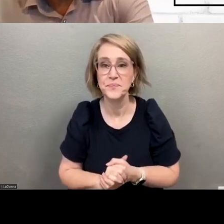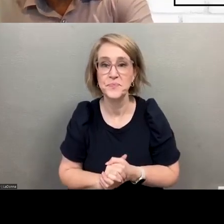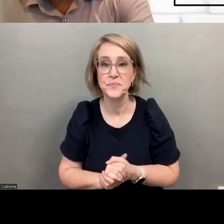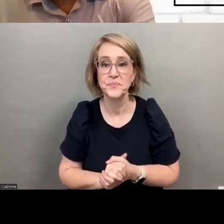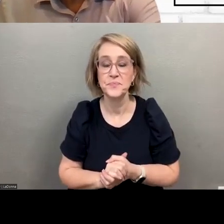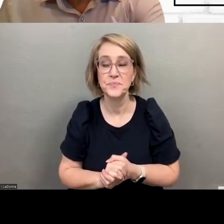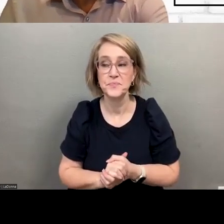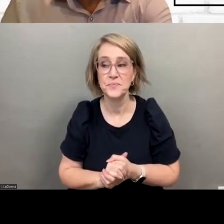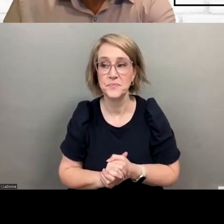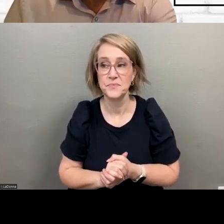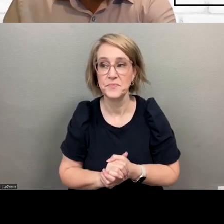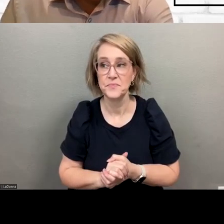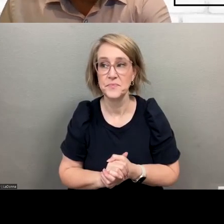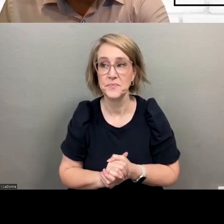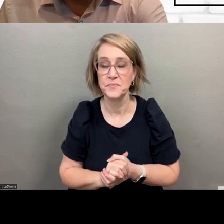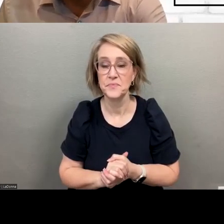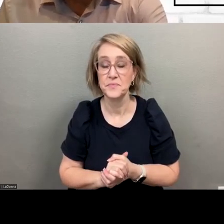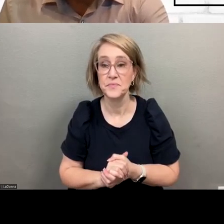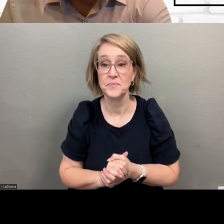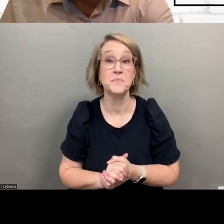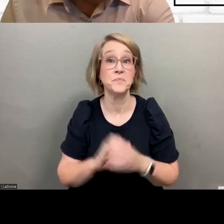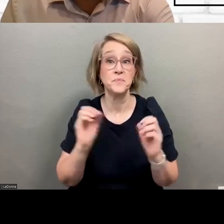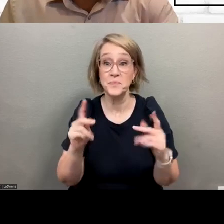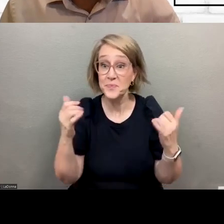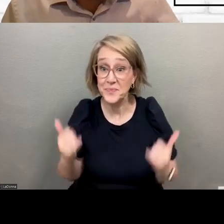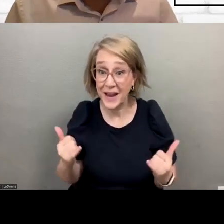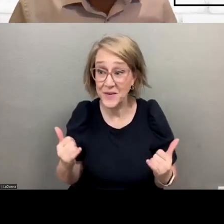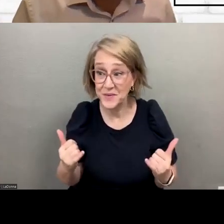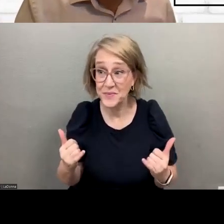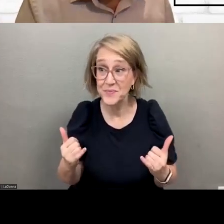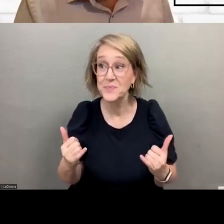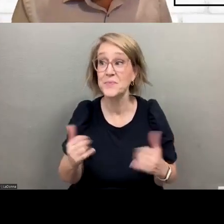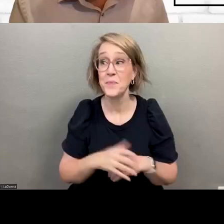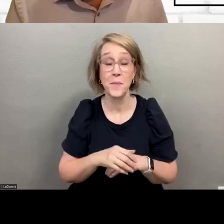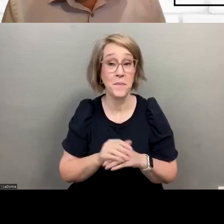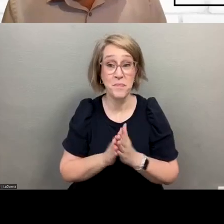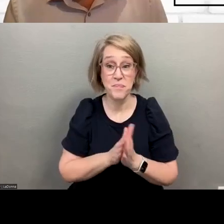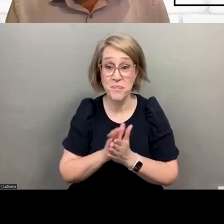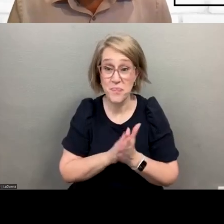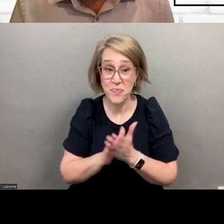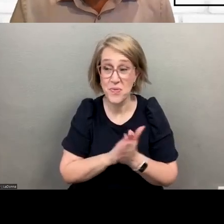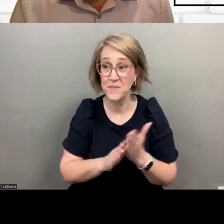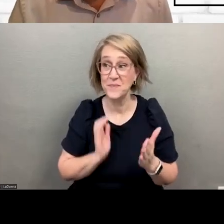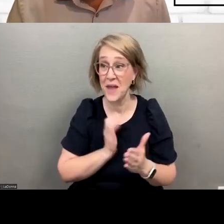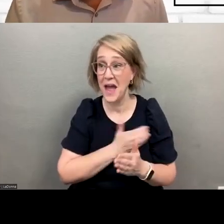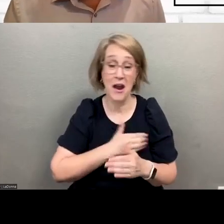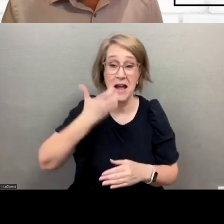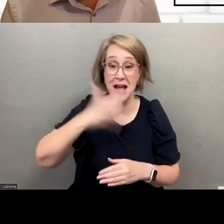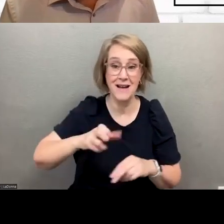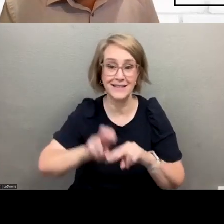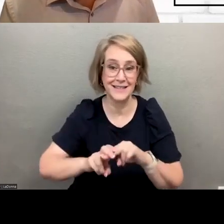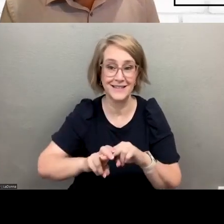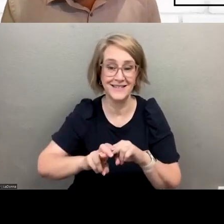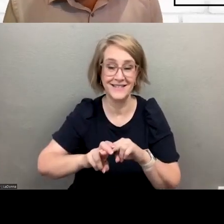At this point, we are now at our Trivia Hot Seat. And we're going to ask